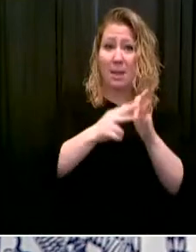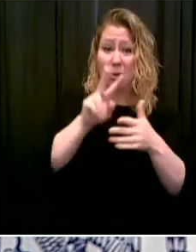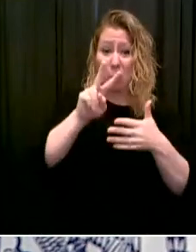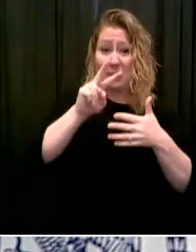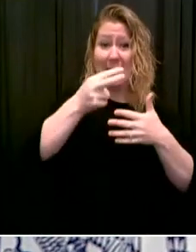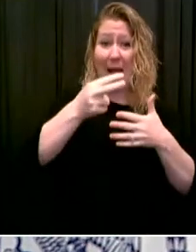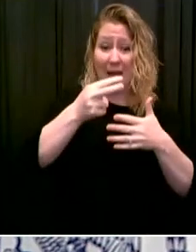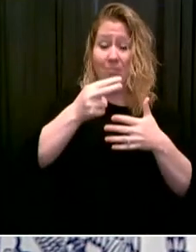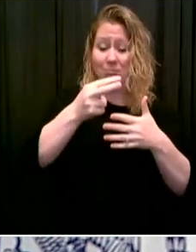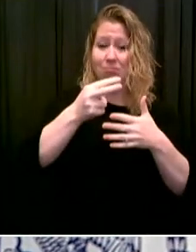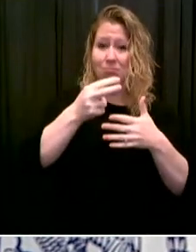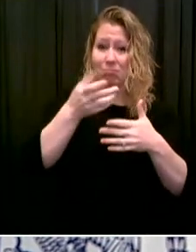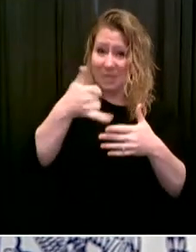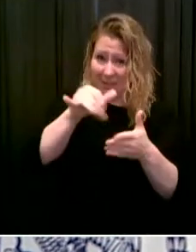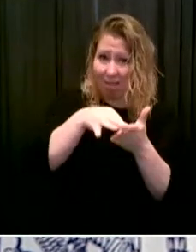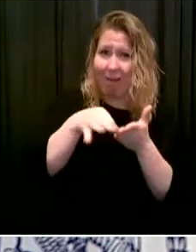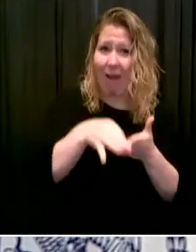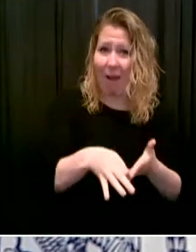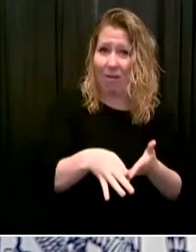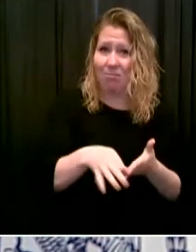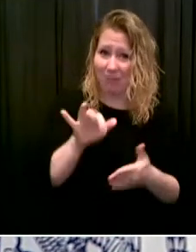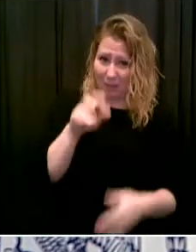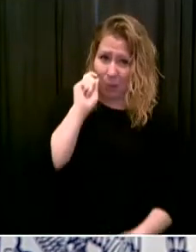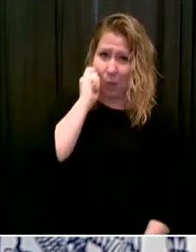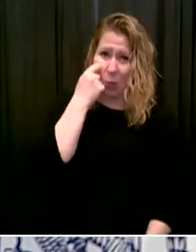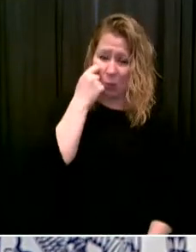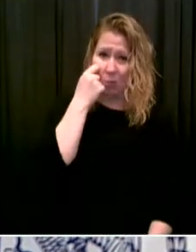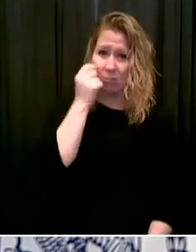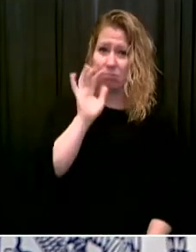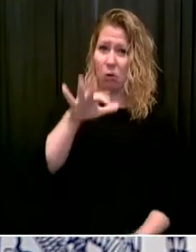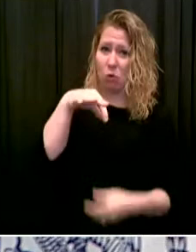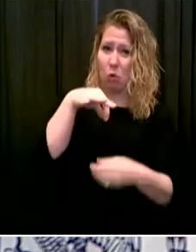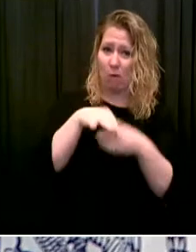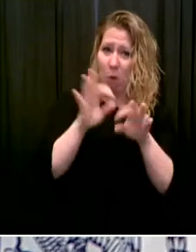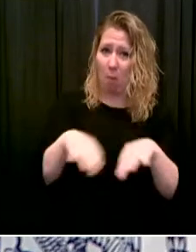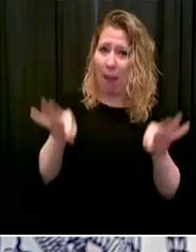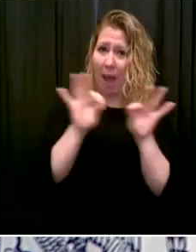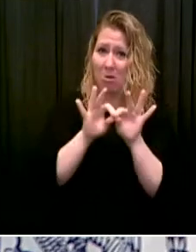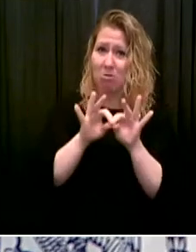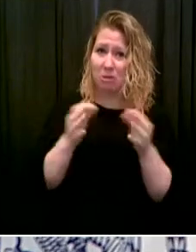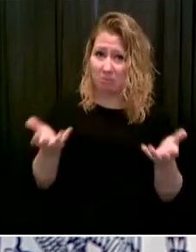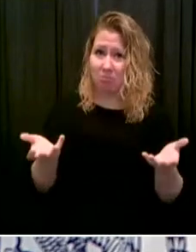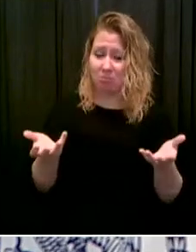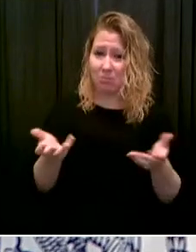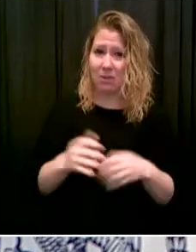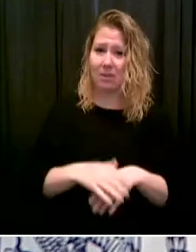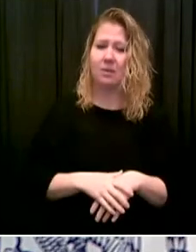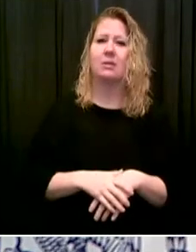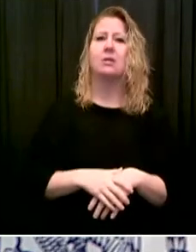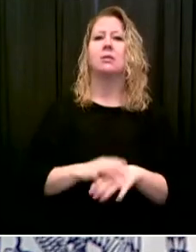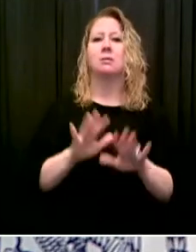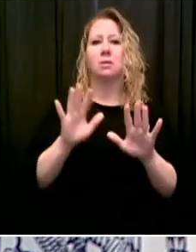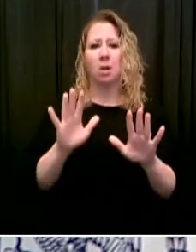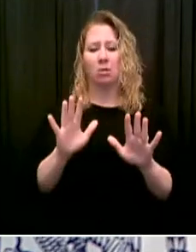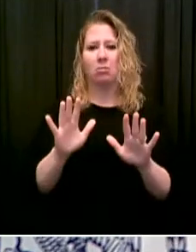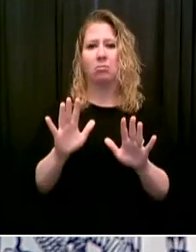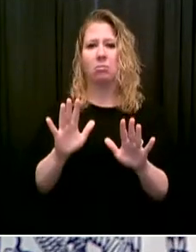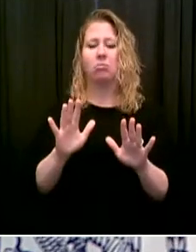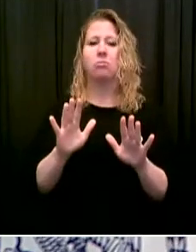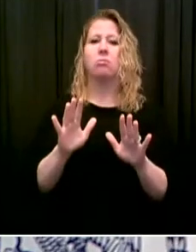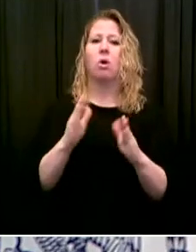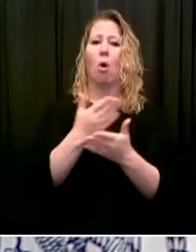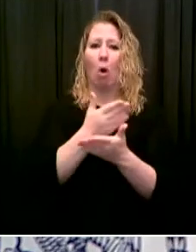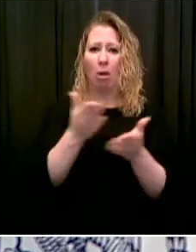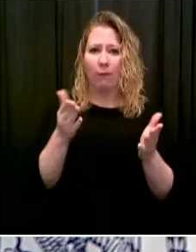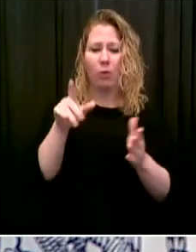So I think people should just recognize there's going to be plenty of scrutiny to make sure the process goes well. It's